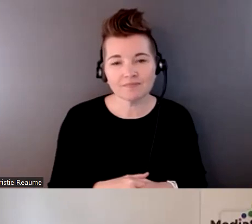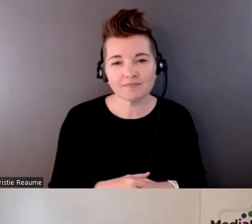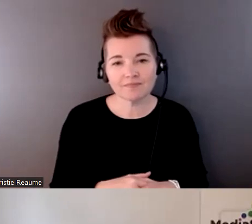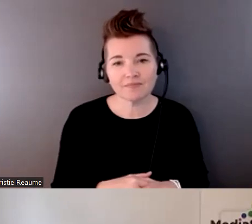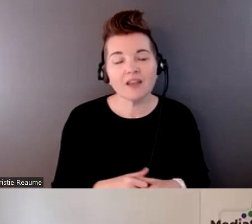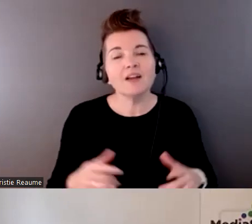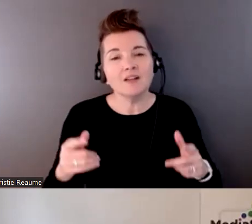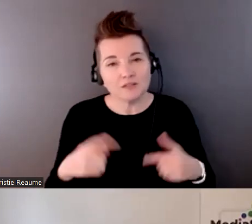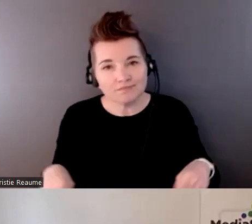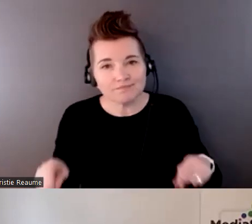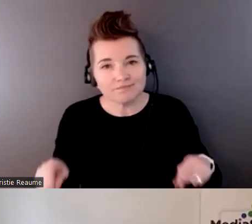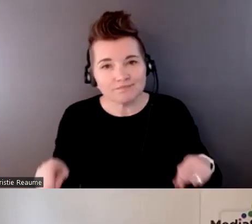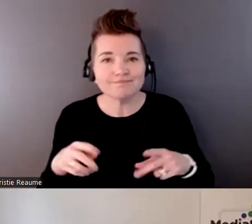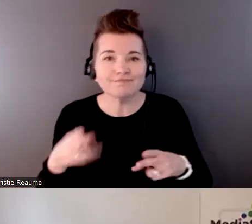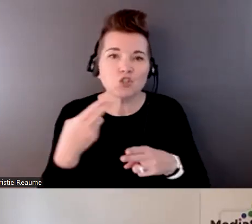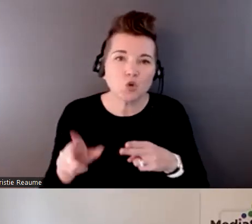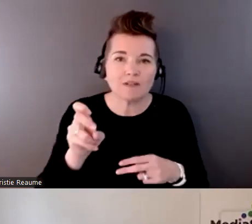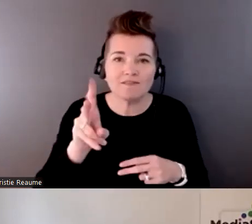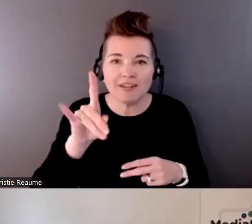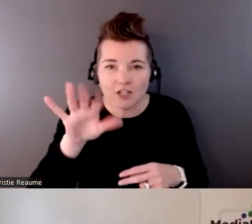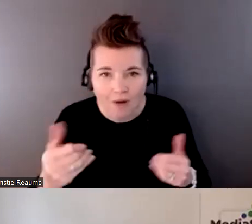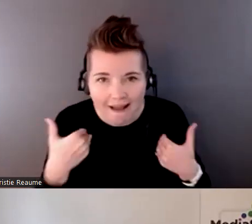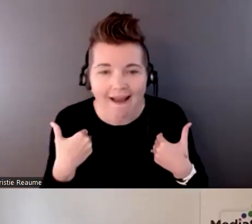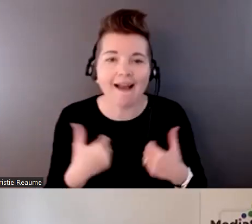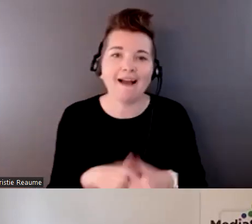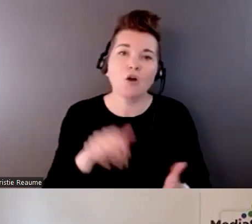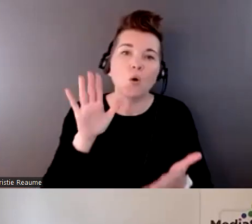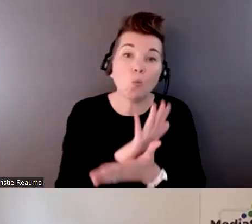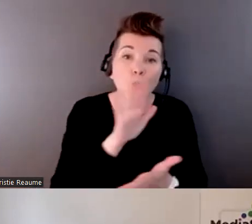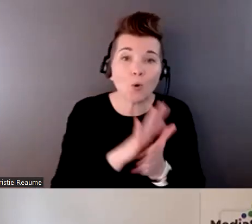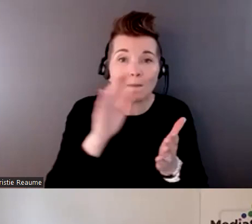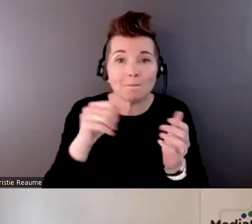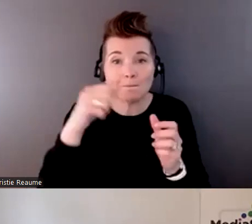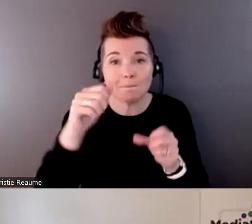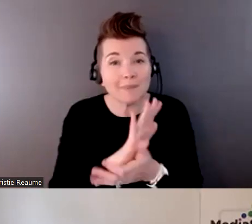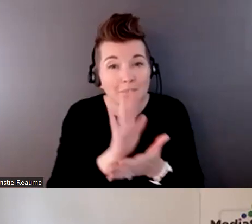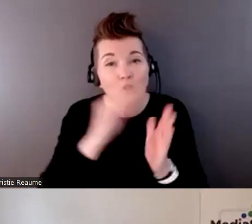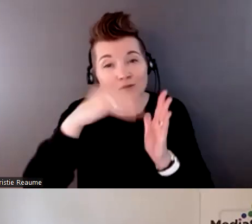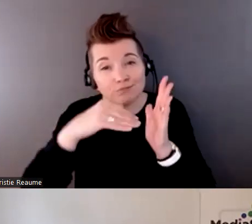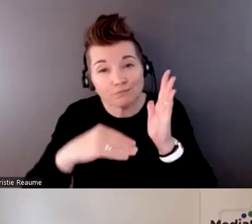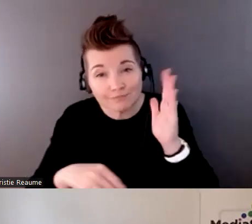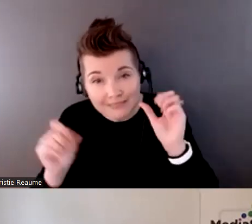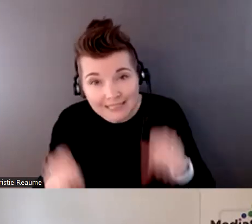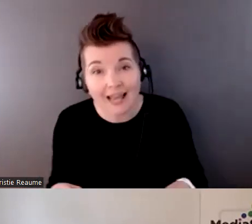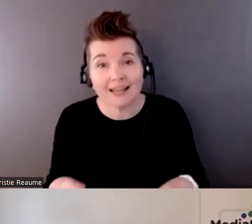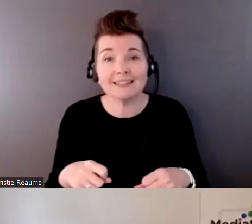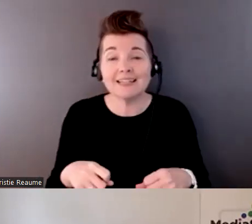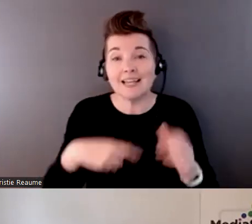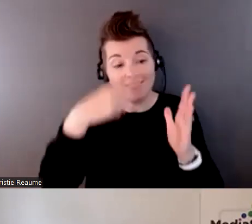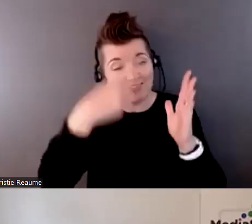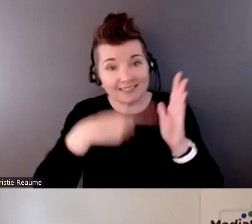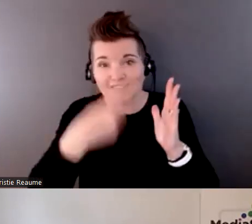there are worksheets for example in the online privacy and safety session there's a whole worksheet around